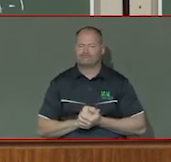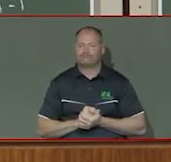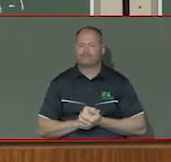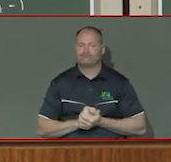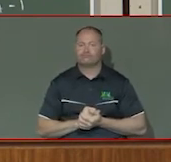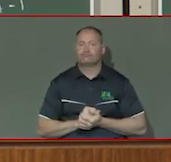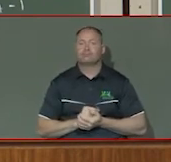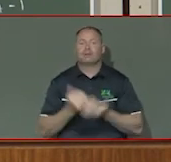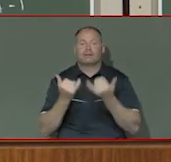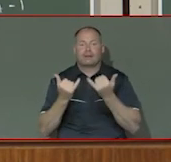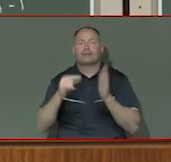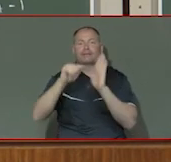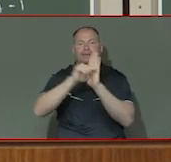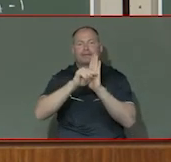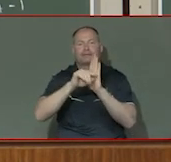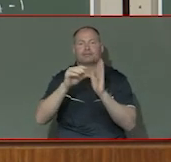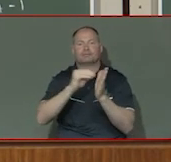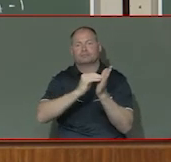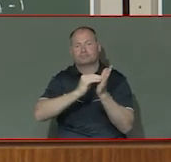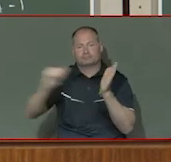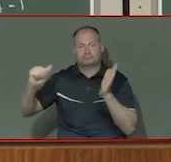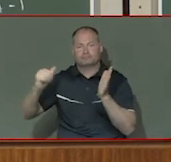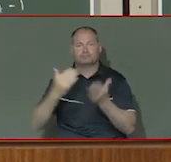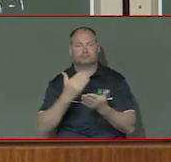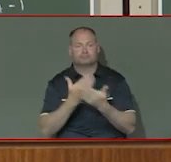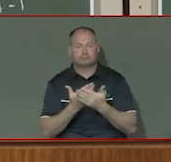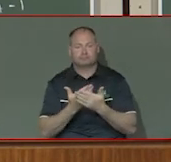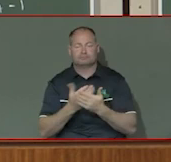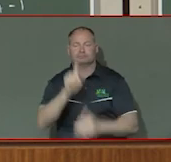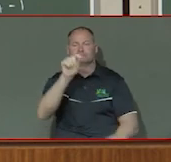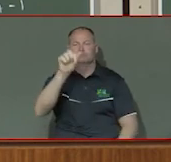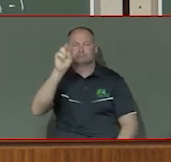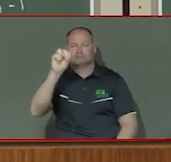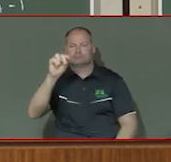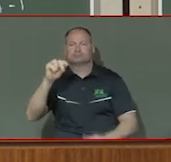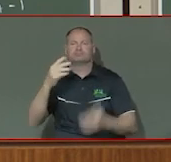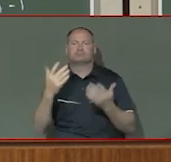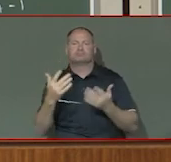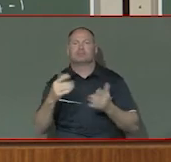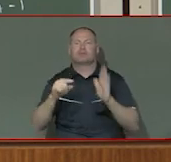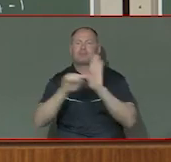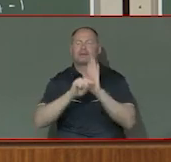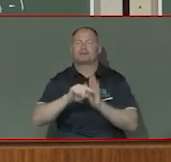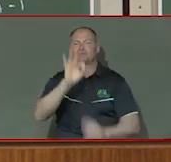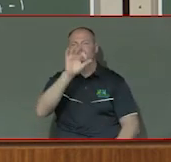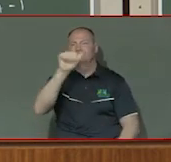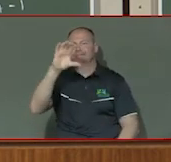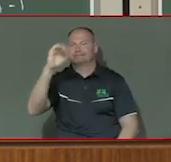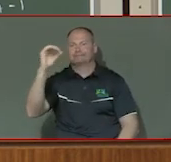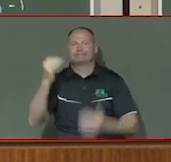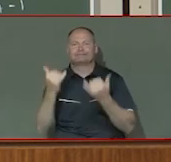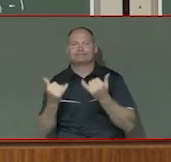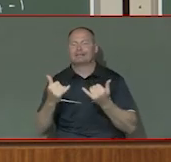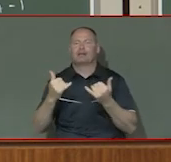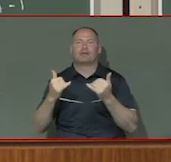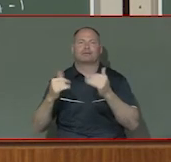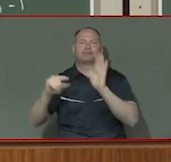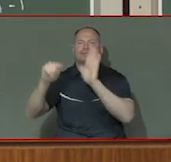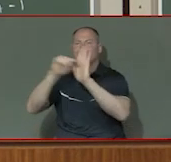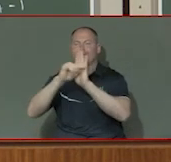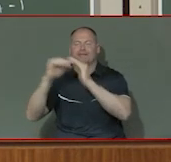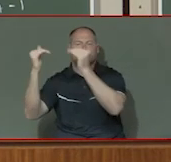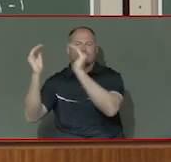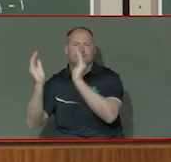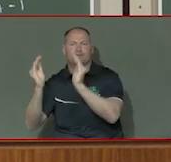can take out a negative. You can say the tan of theta minus 360 is the tan of negative bracket 360 degrees